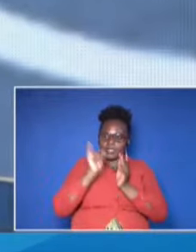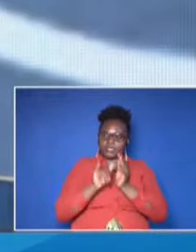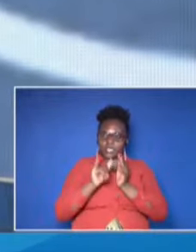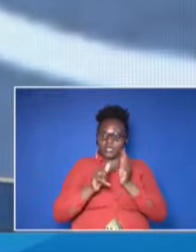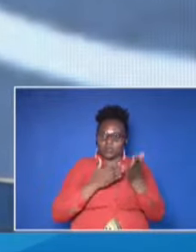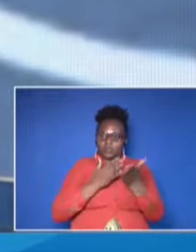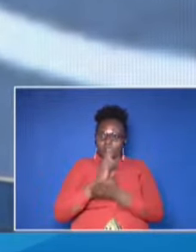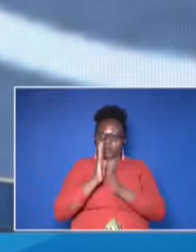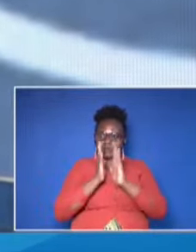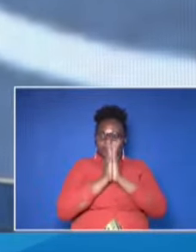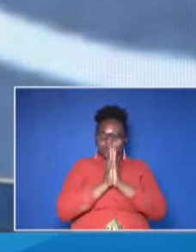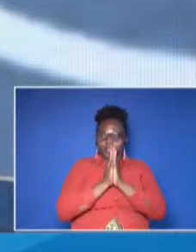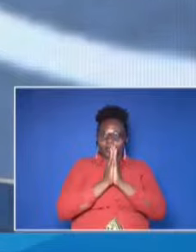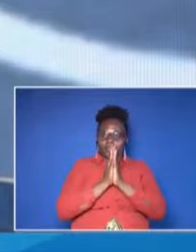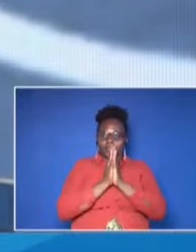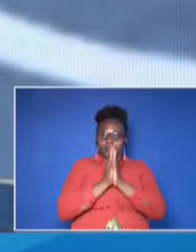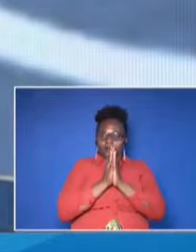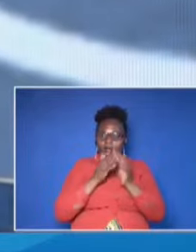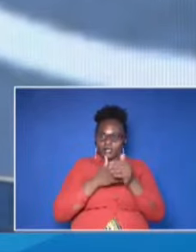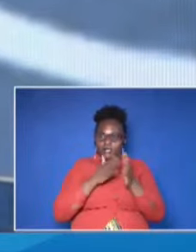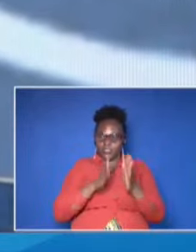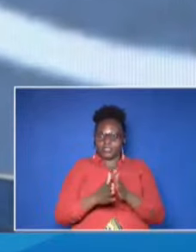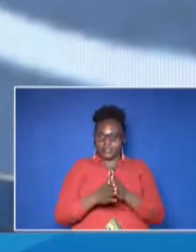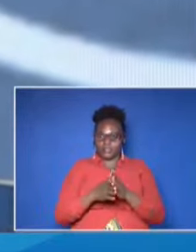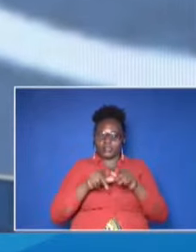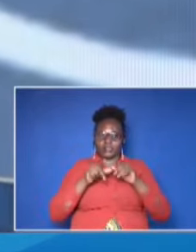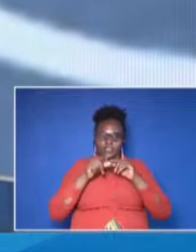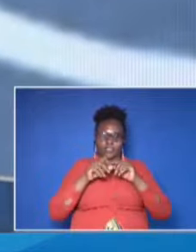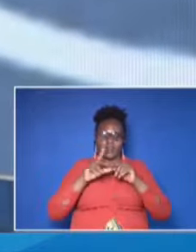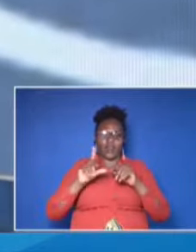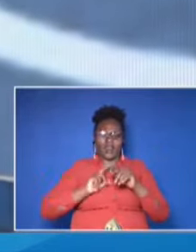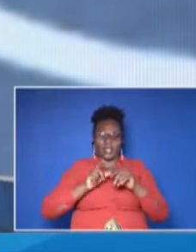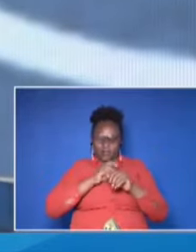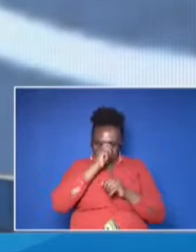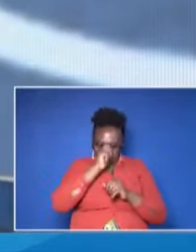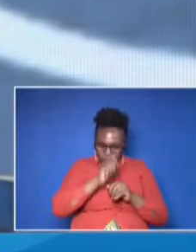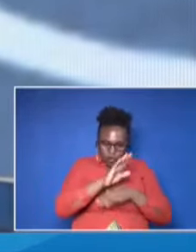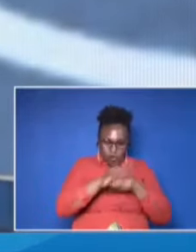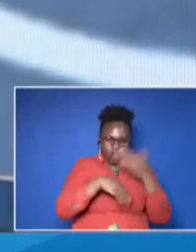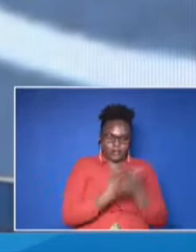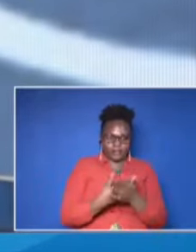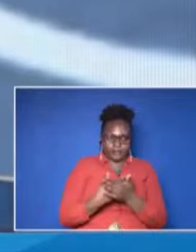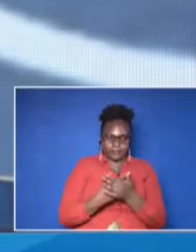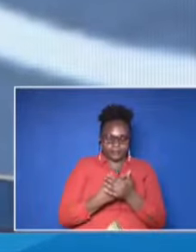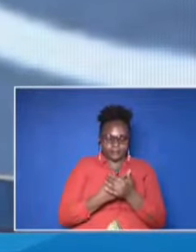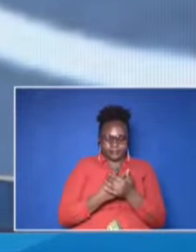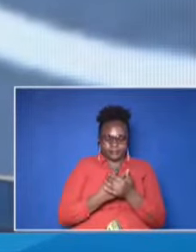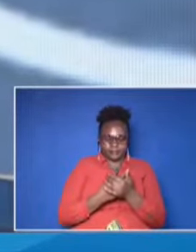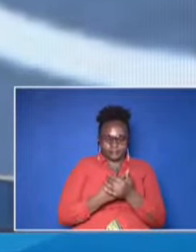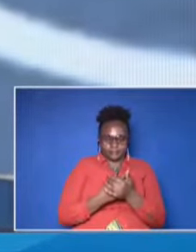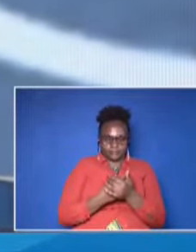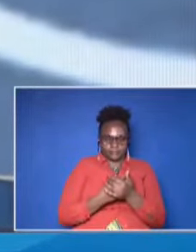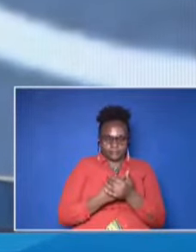prayer excellencies leaders clery ladies and gentlemen